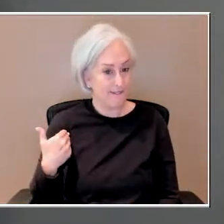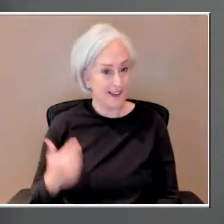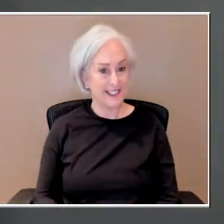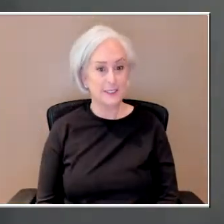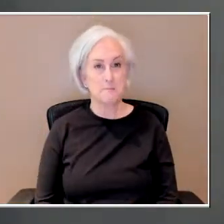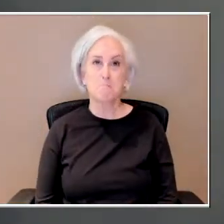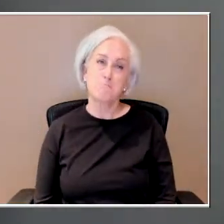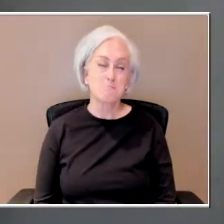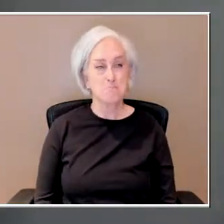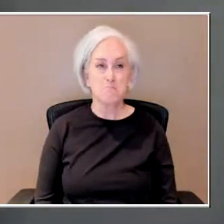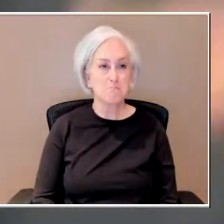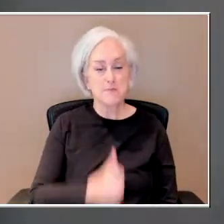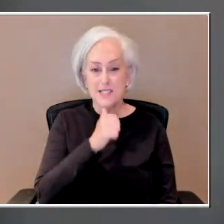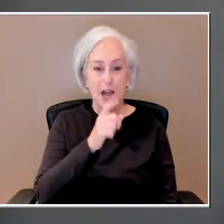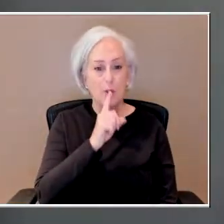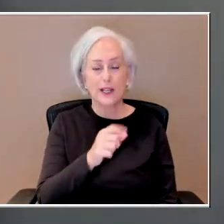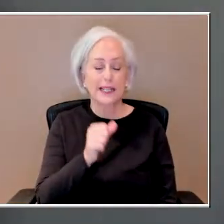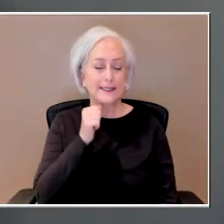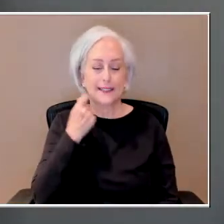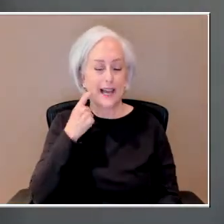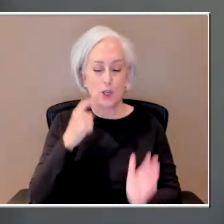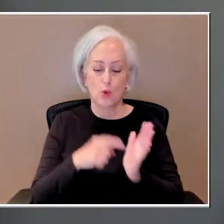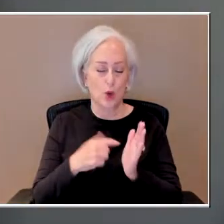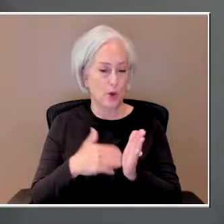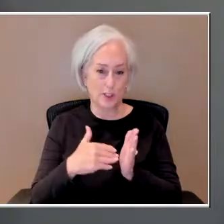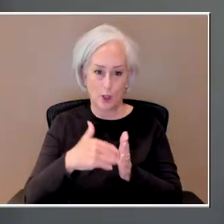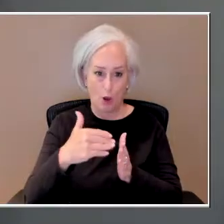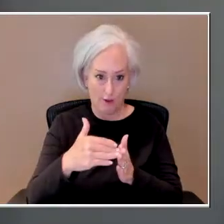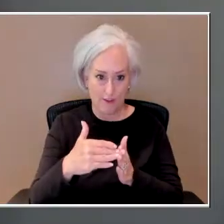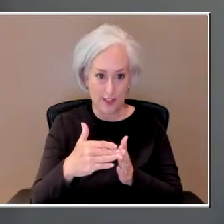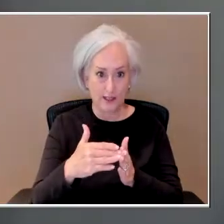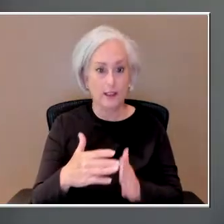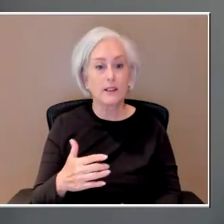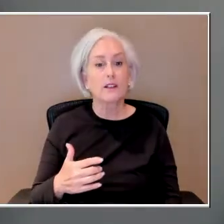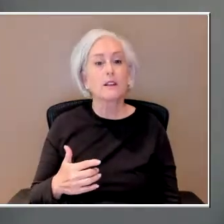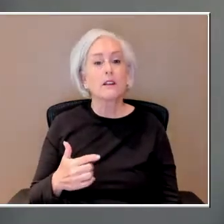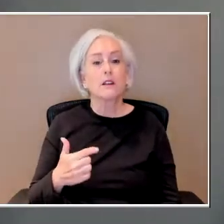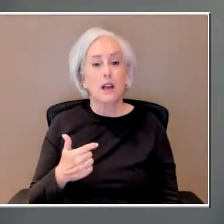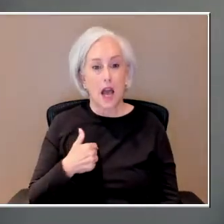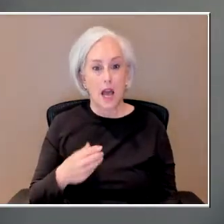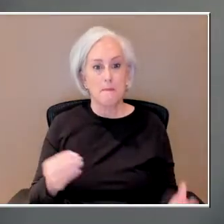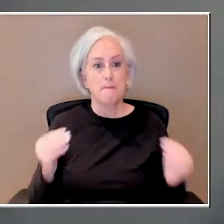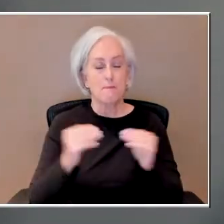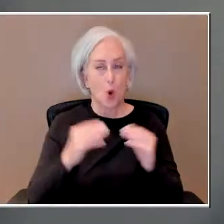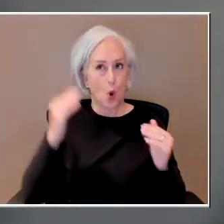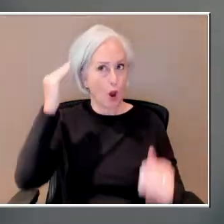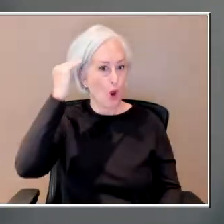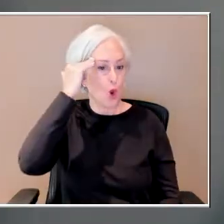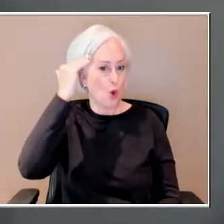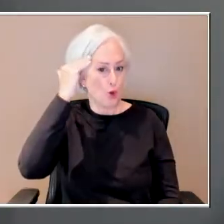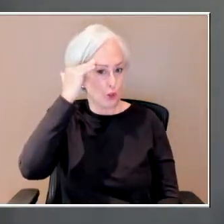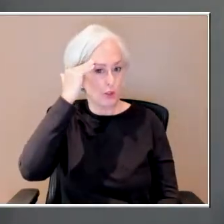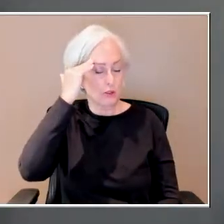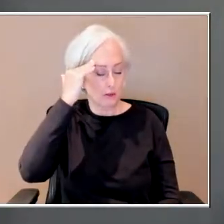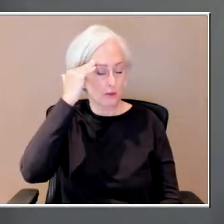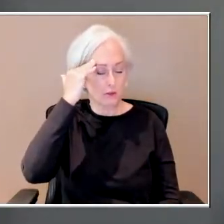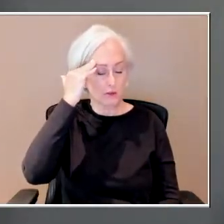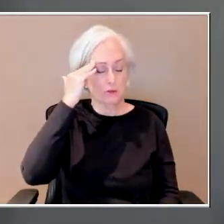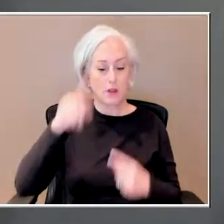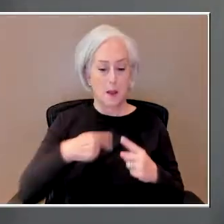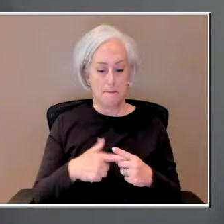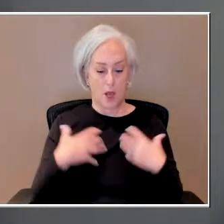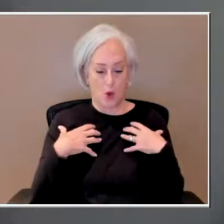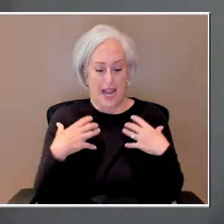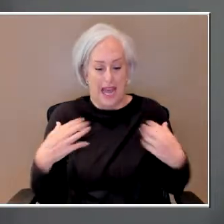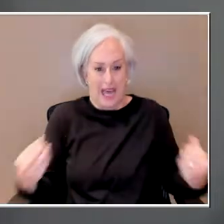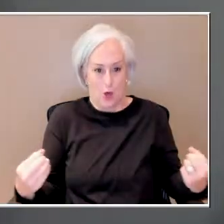Not really. I don't notice it very much. I'm definitely more conscious of my health